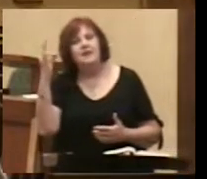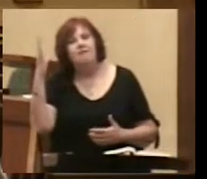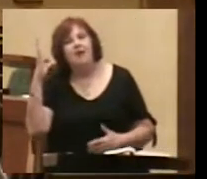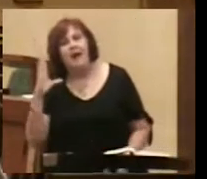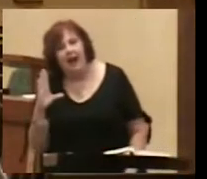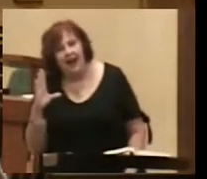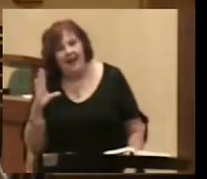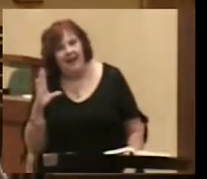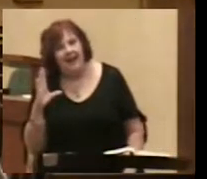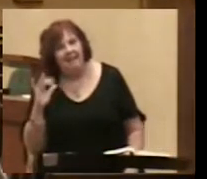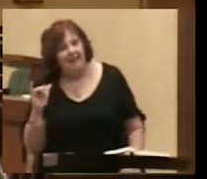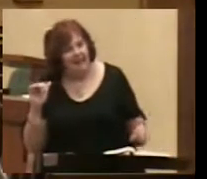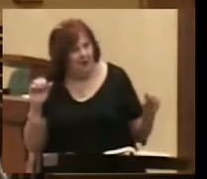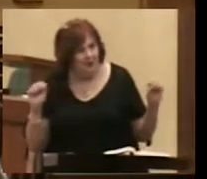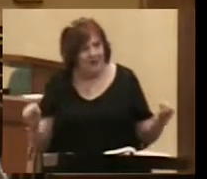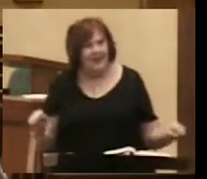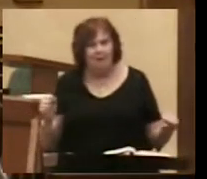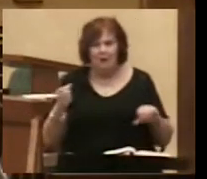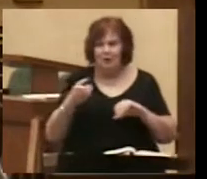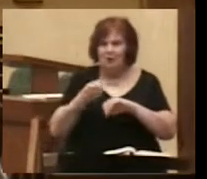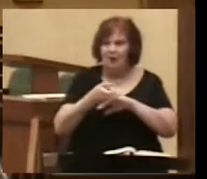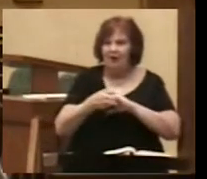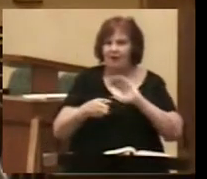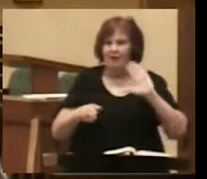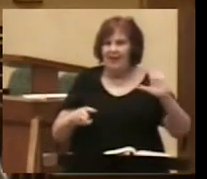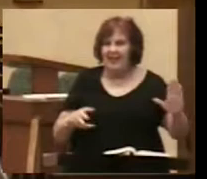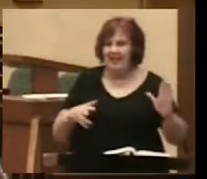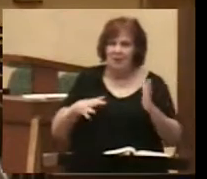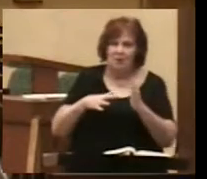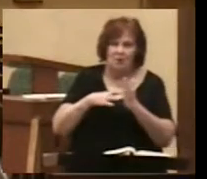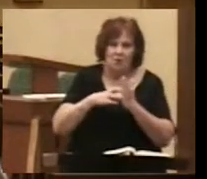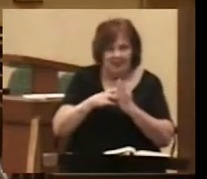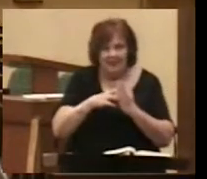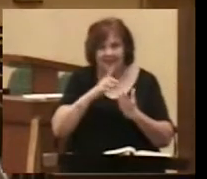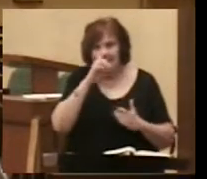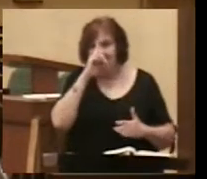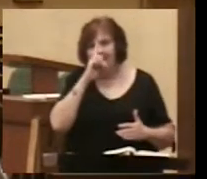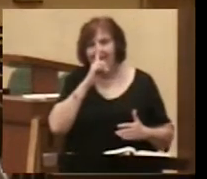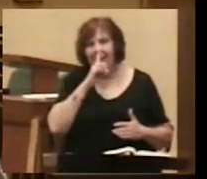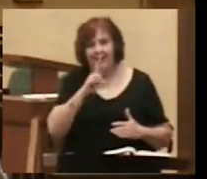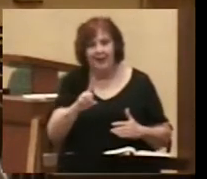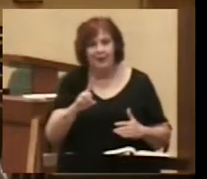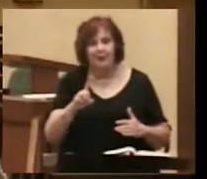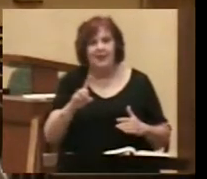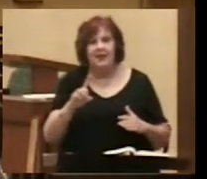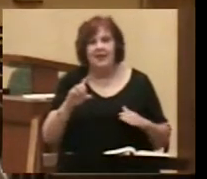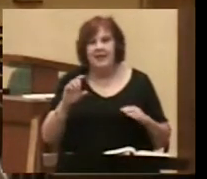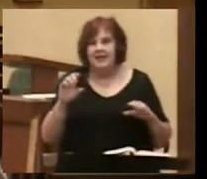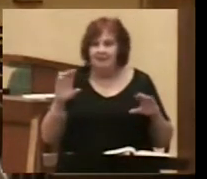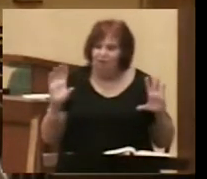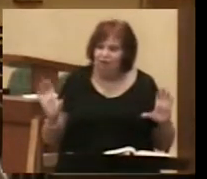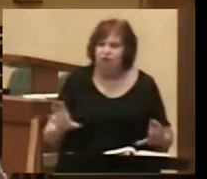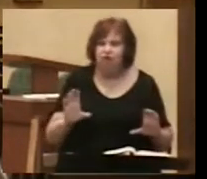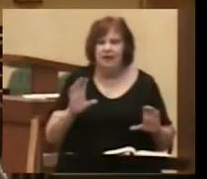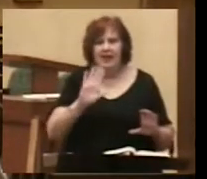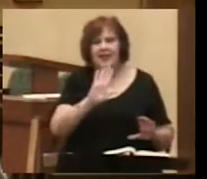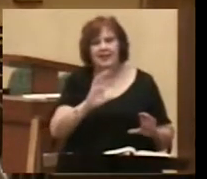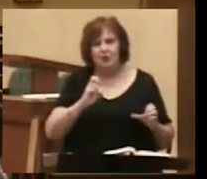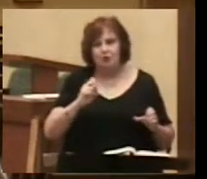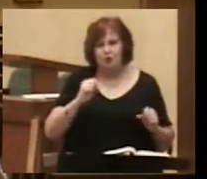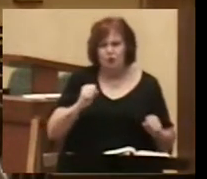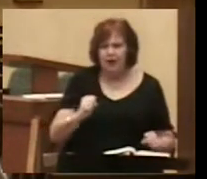God that he was able to conquer those weaknesses and literally perform his acts of strength for his